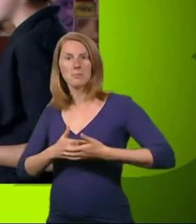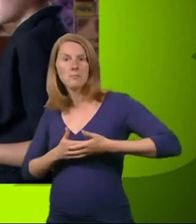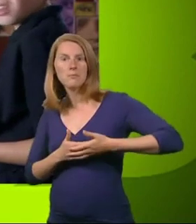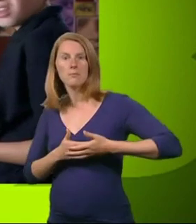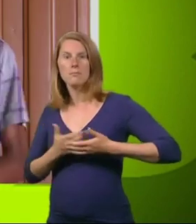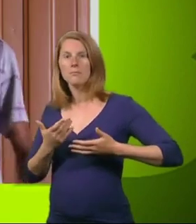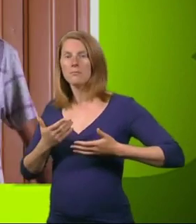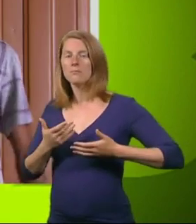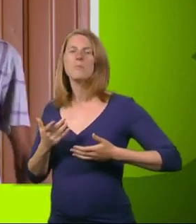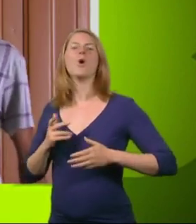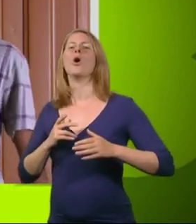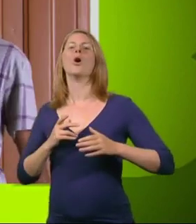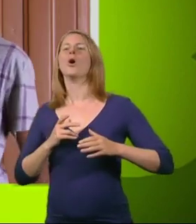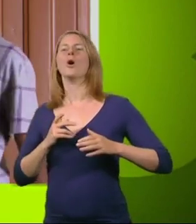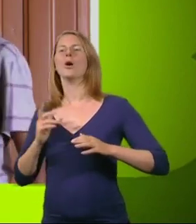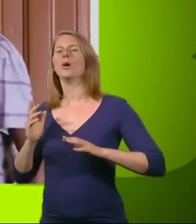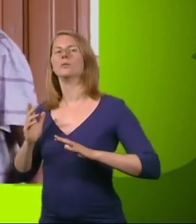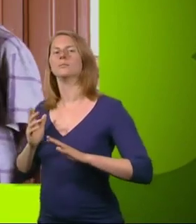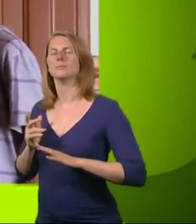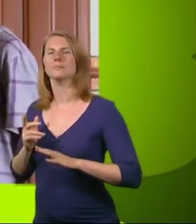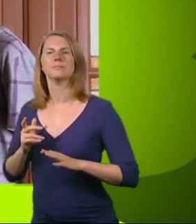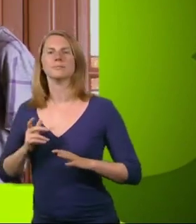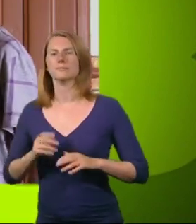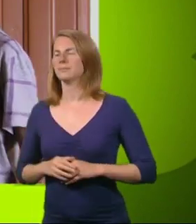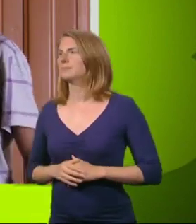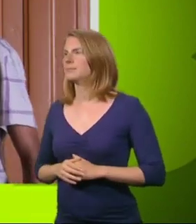Mama, Papa? Rara, only bomb.